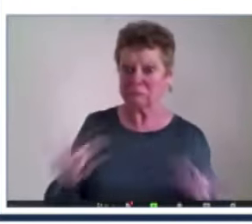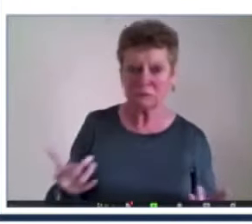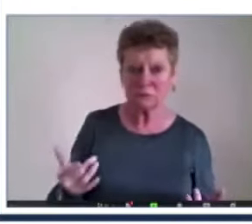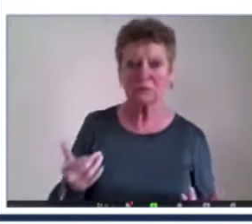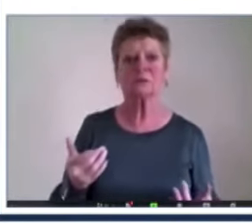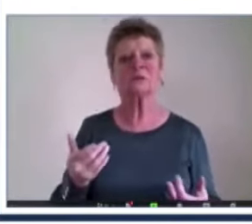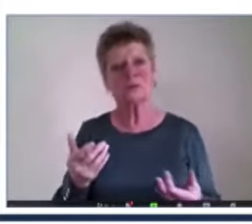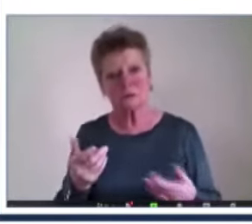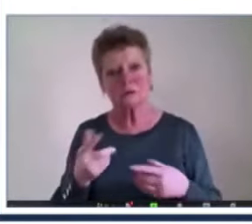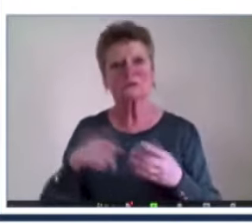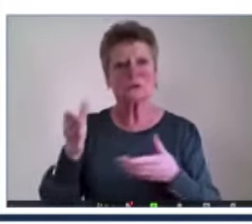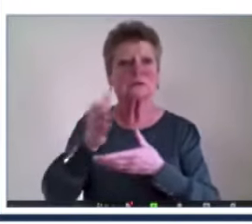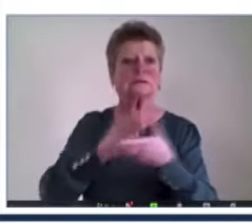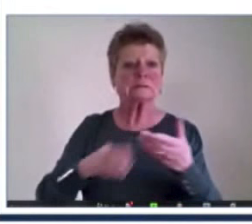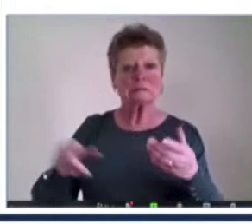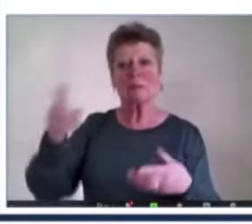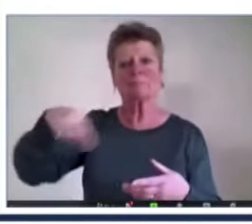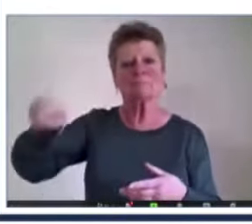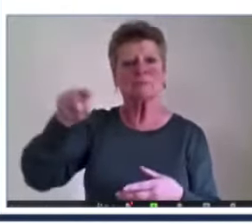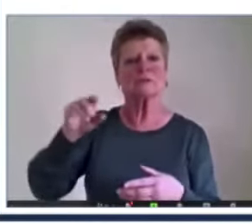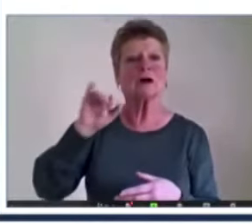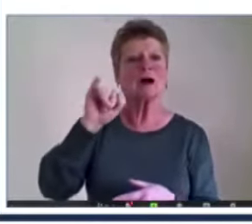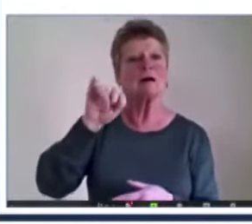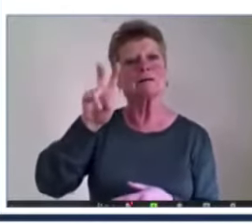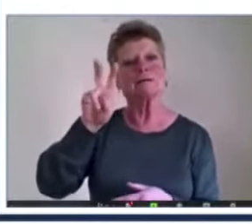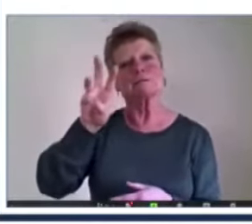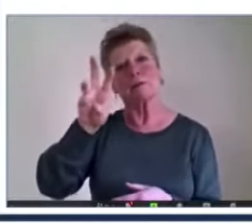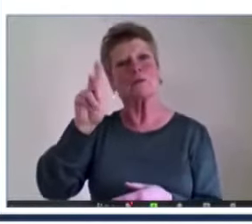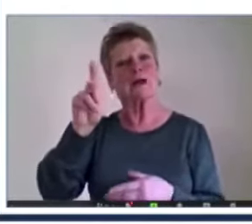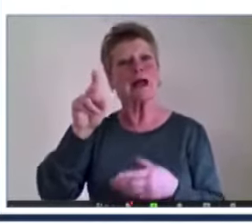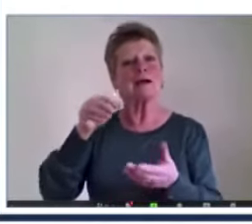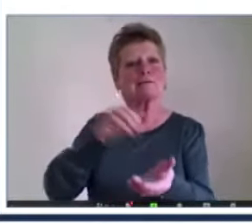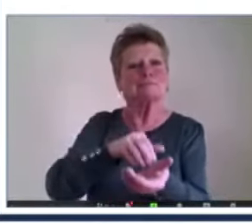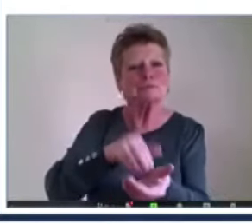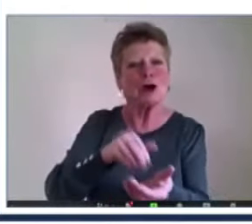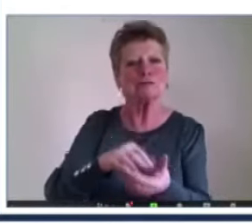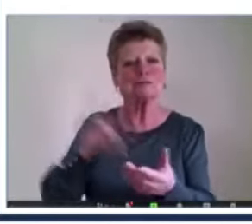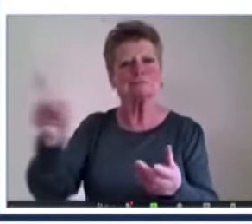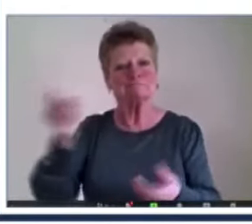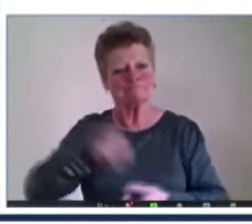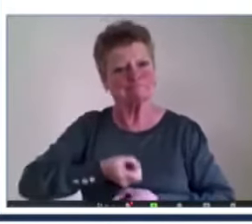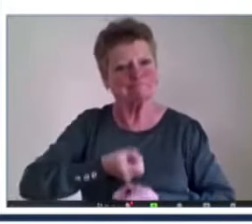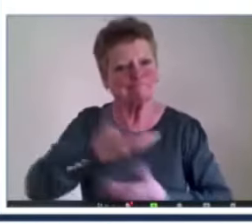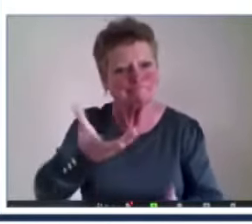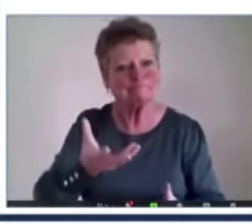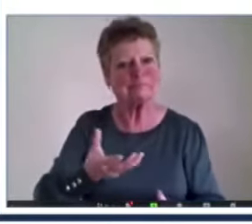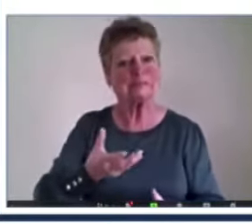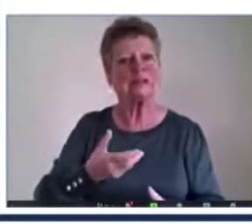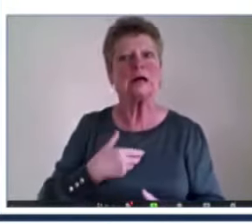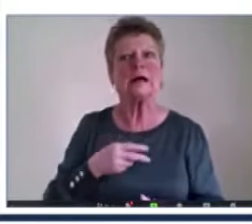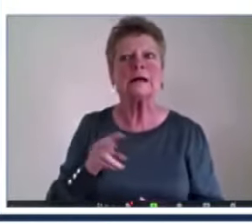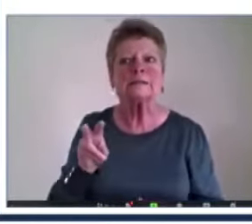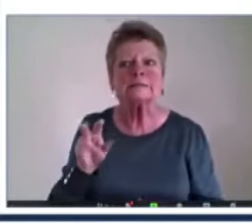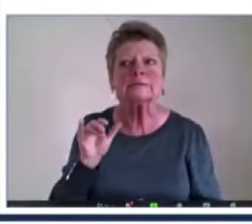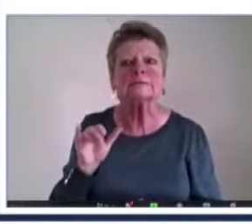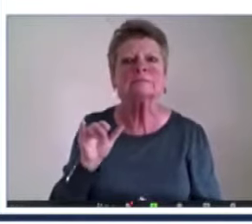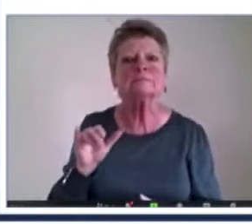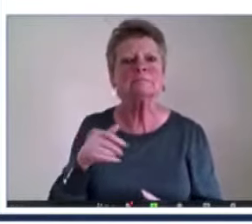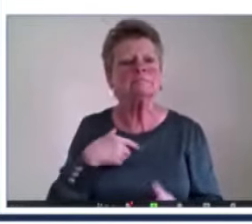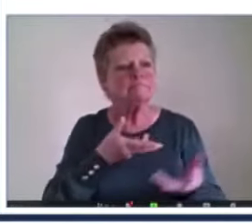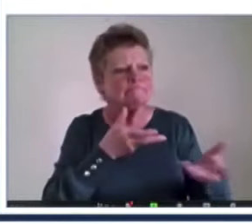leading pediatricians spoke up. And I've listened carefully to that. And after speaking with Dr.